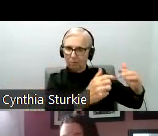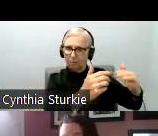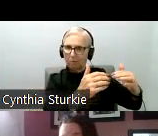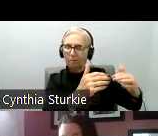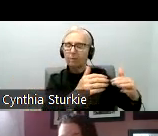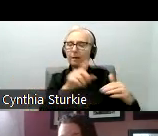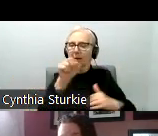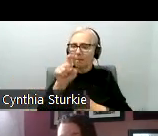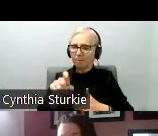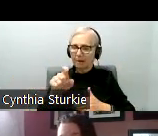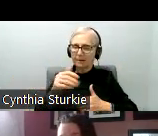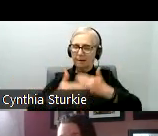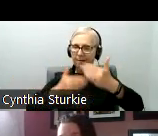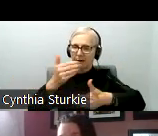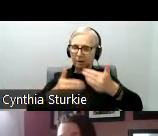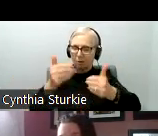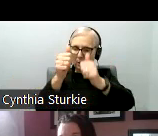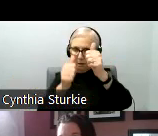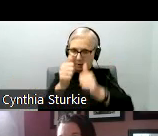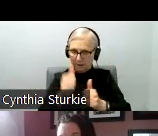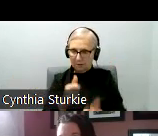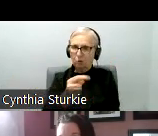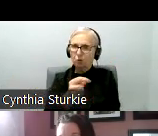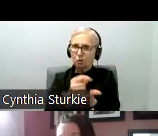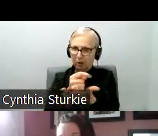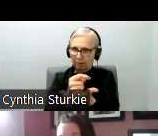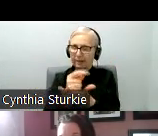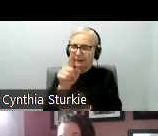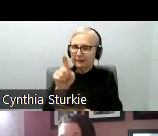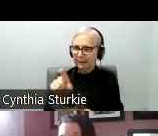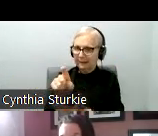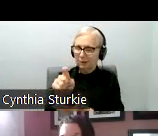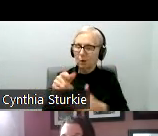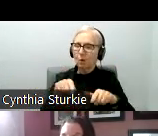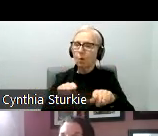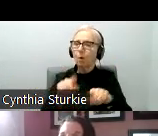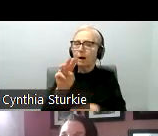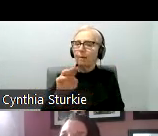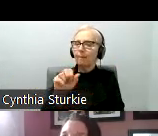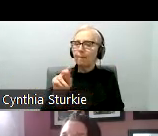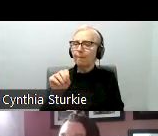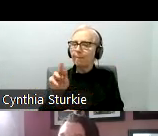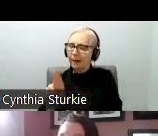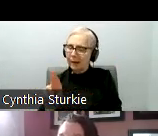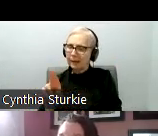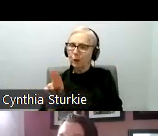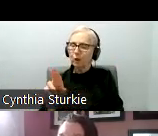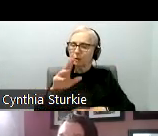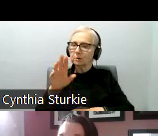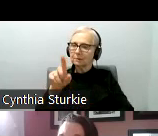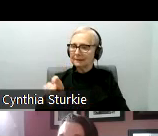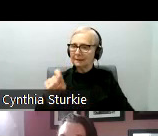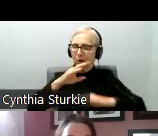conduct ongoing assessment of treatment needs while the minor is receiving services to ensure the needs are continuing to be met as